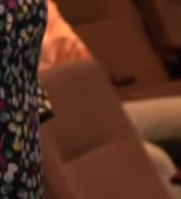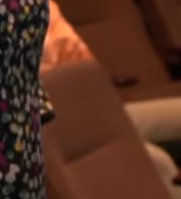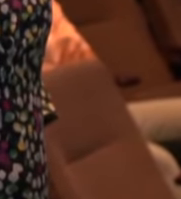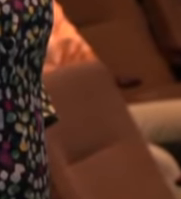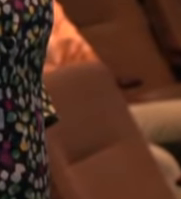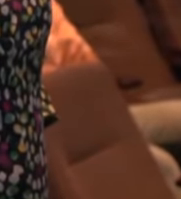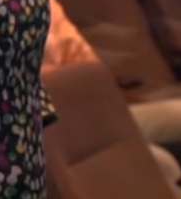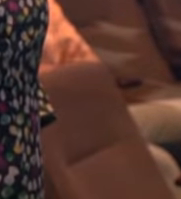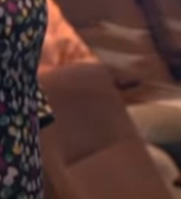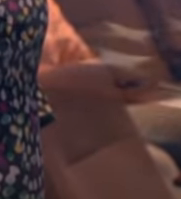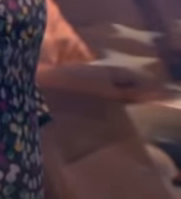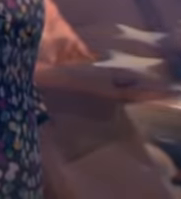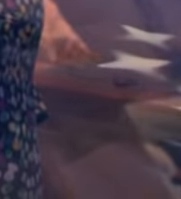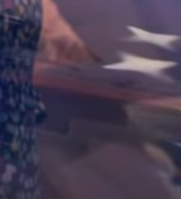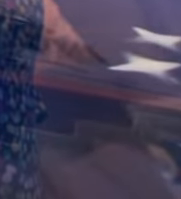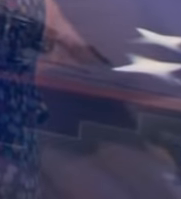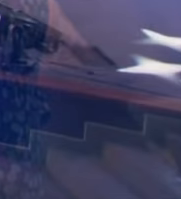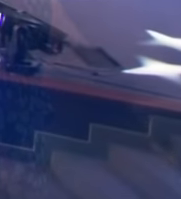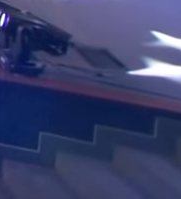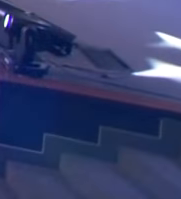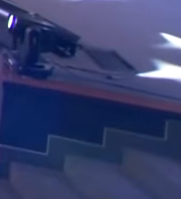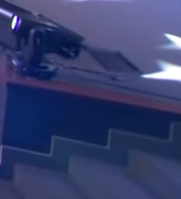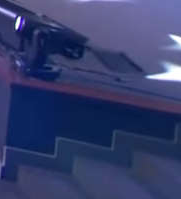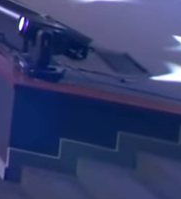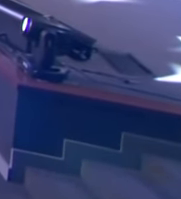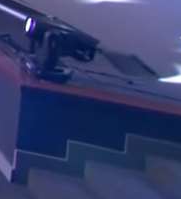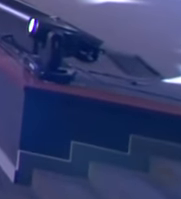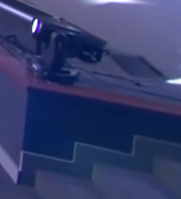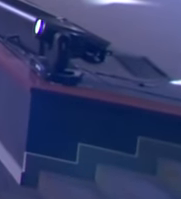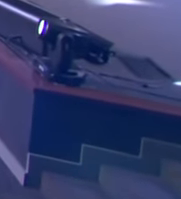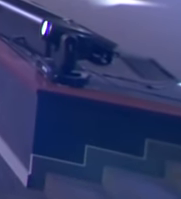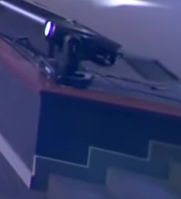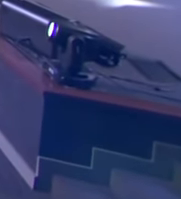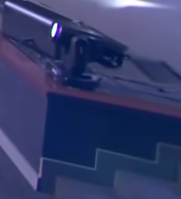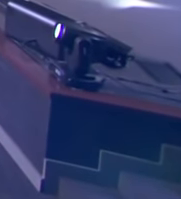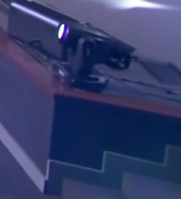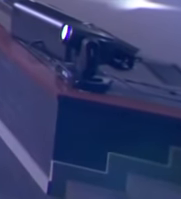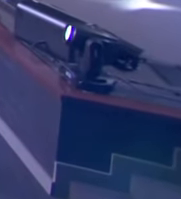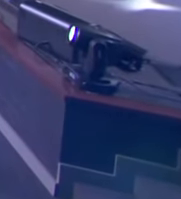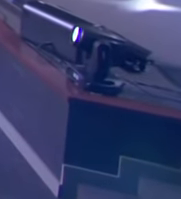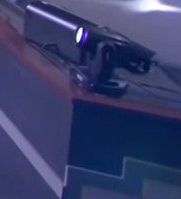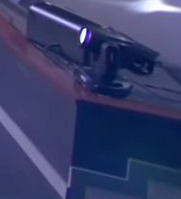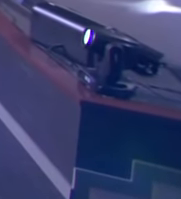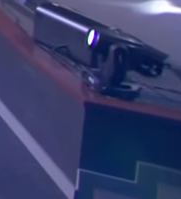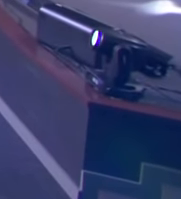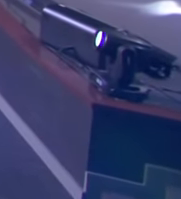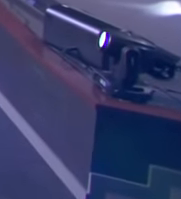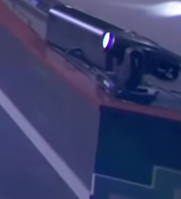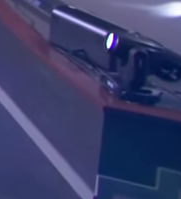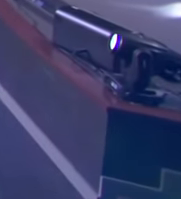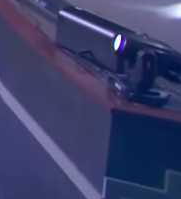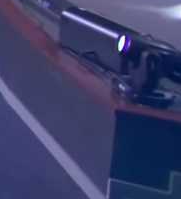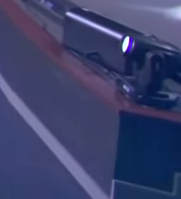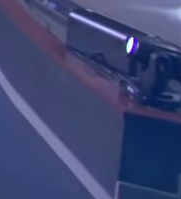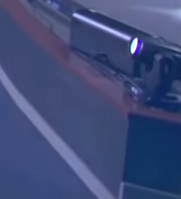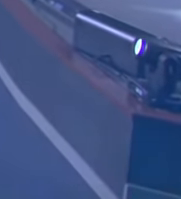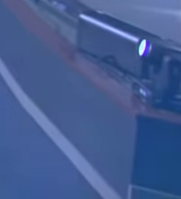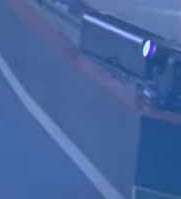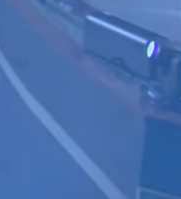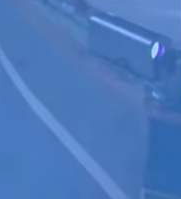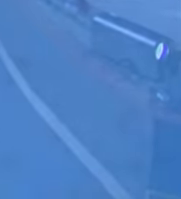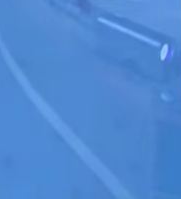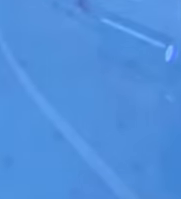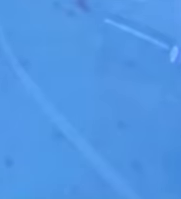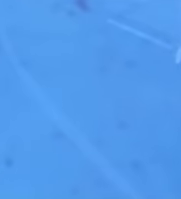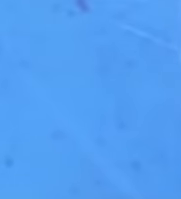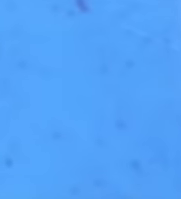Come on, pray for those in the pathway of this storm. Some dealing with PTSD as